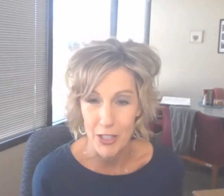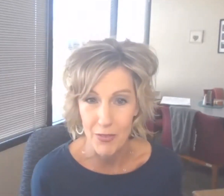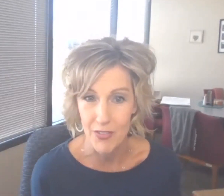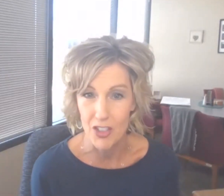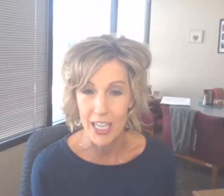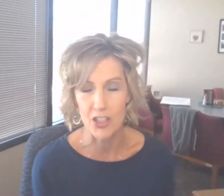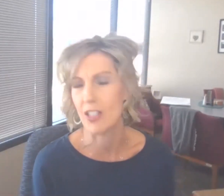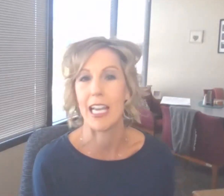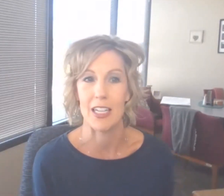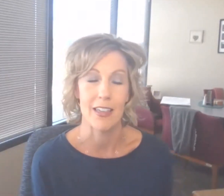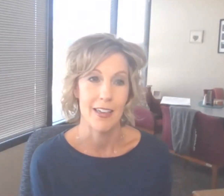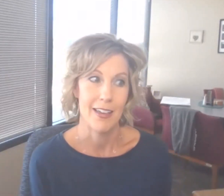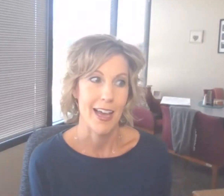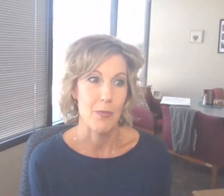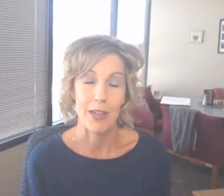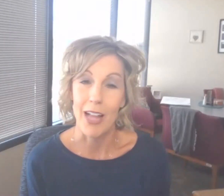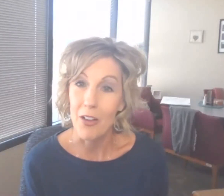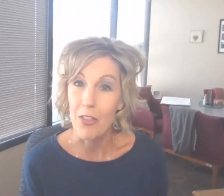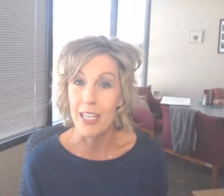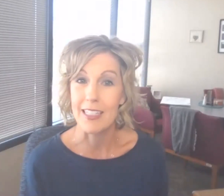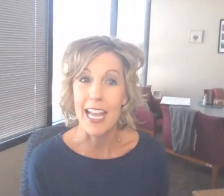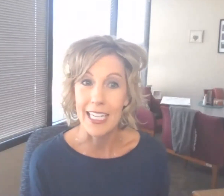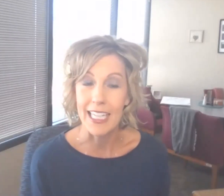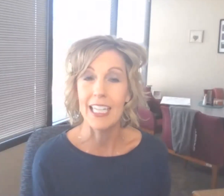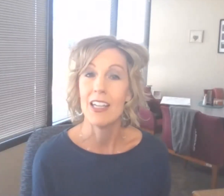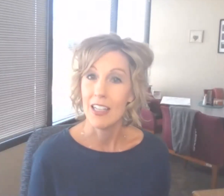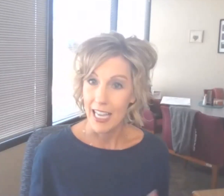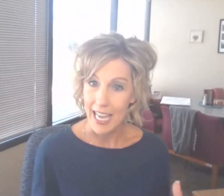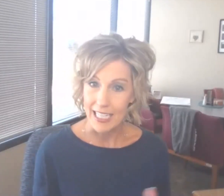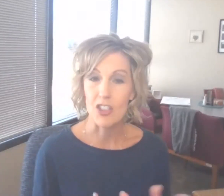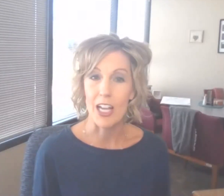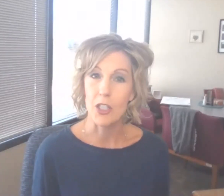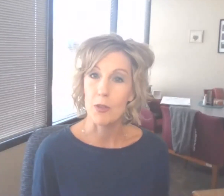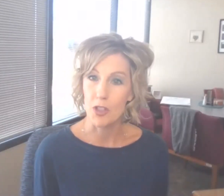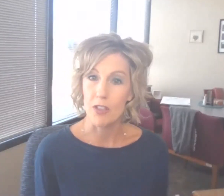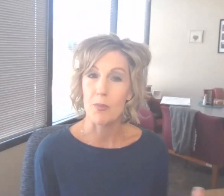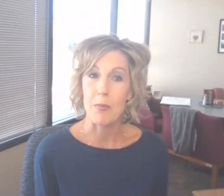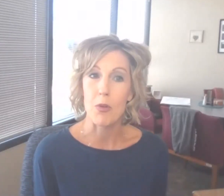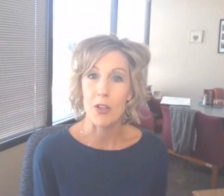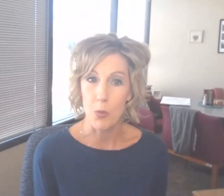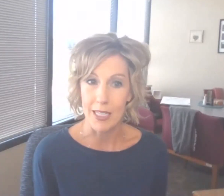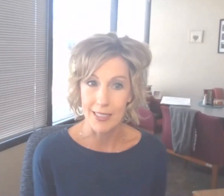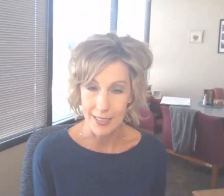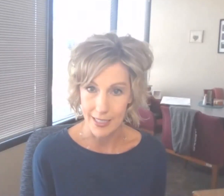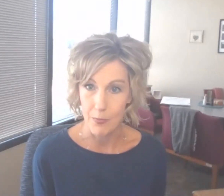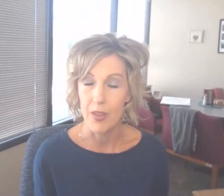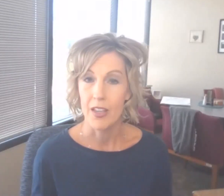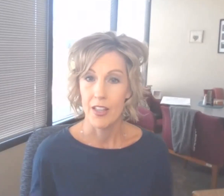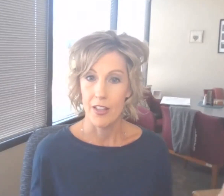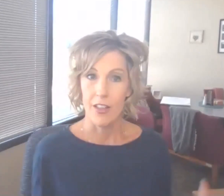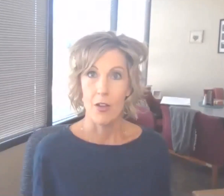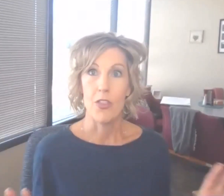Sacramento County Office of Education and mental health. It's any child who is served by more than one